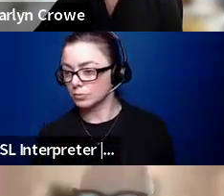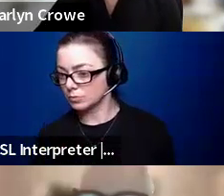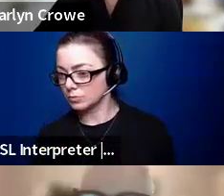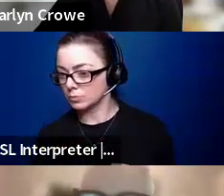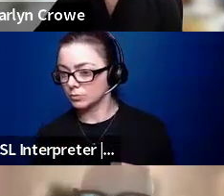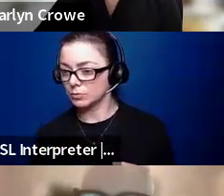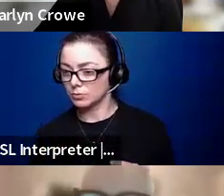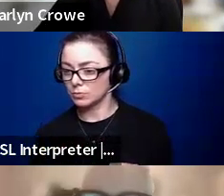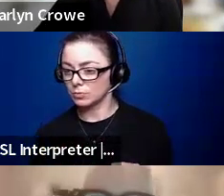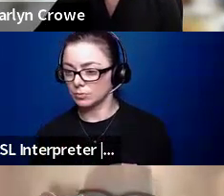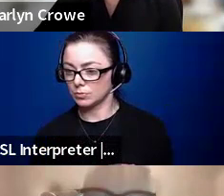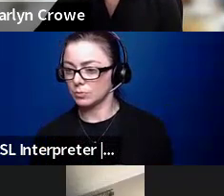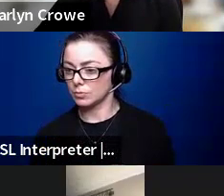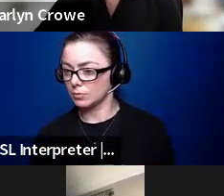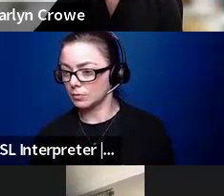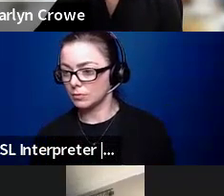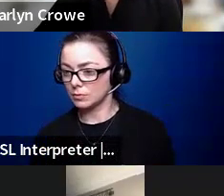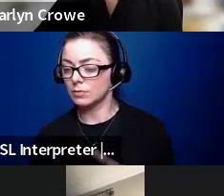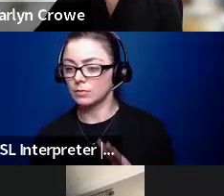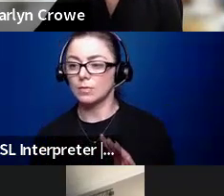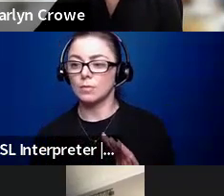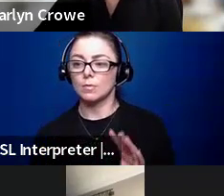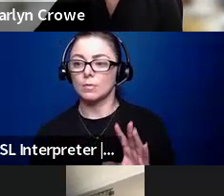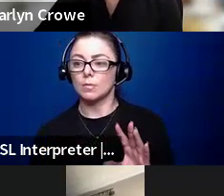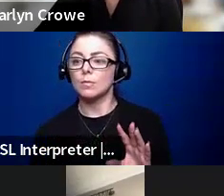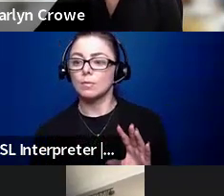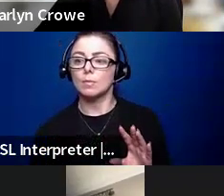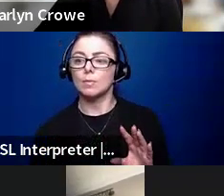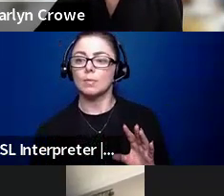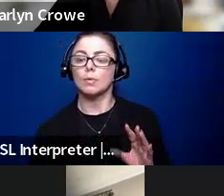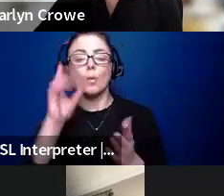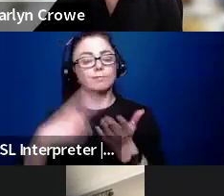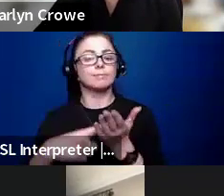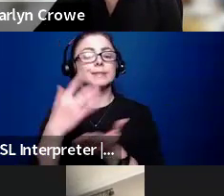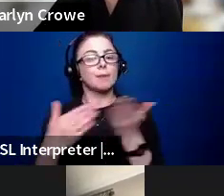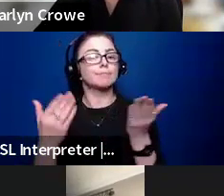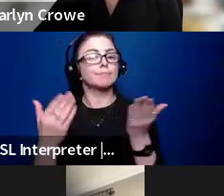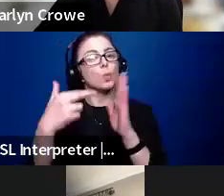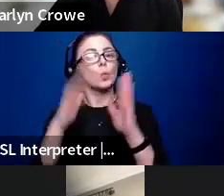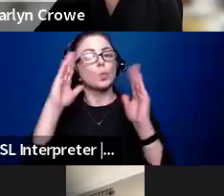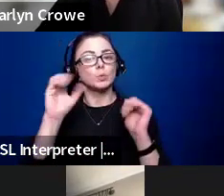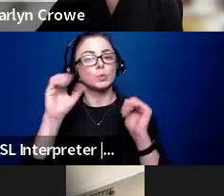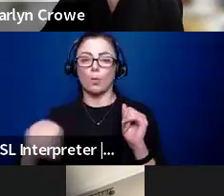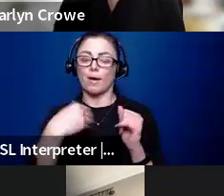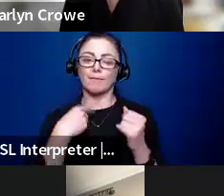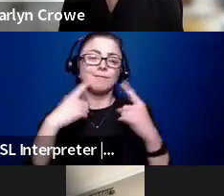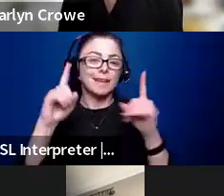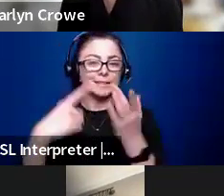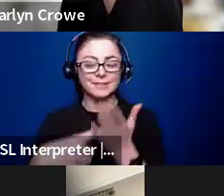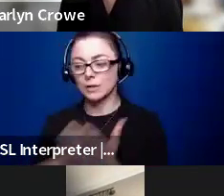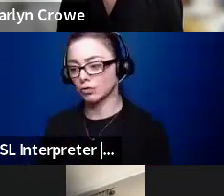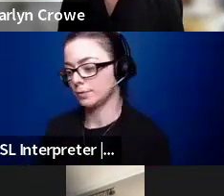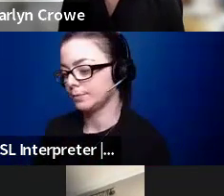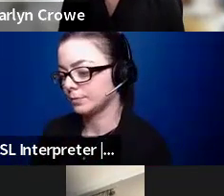us tonight, and then to go over some ground rules to make sure we can have effective discussion. So looking forward to visiting with you